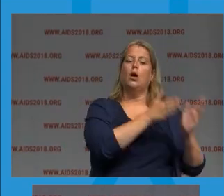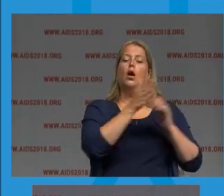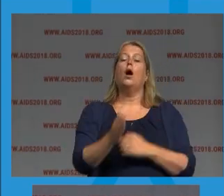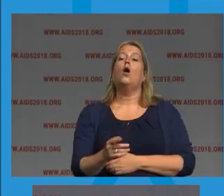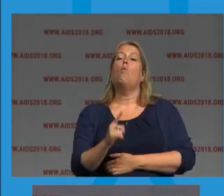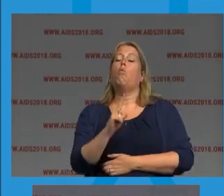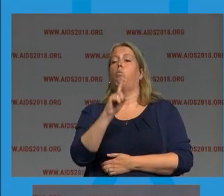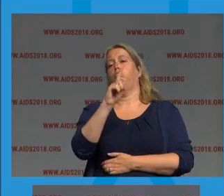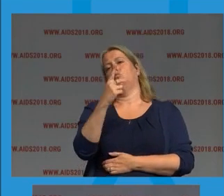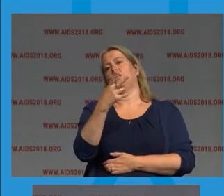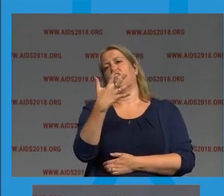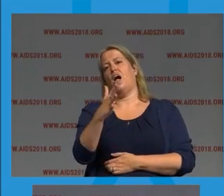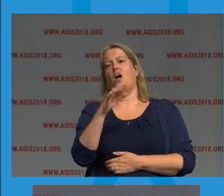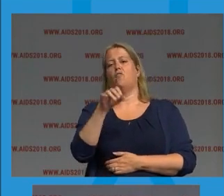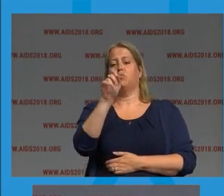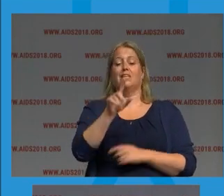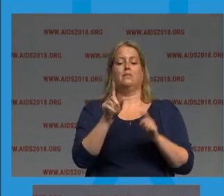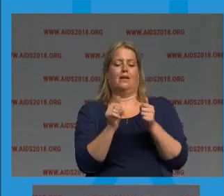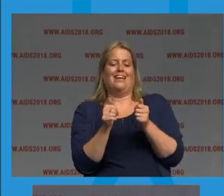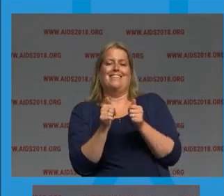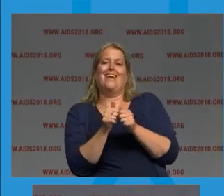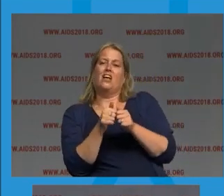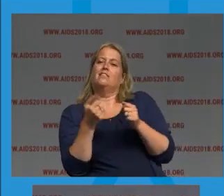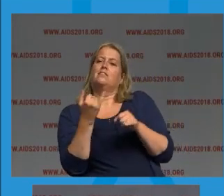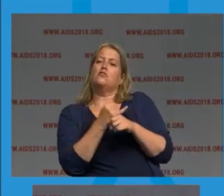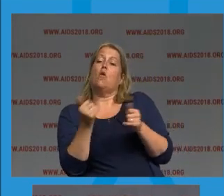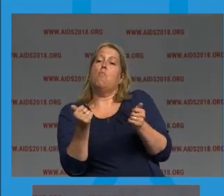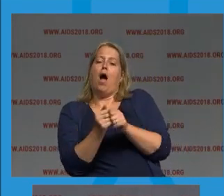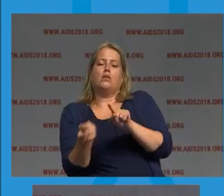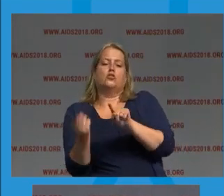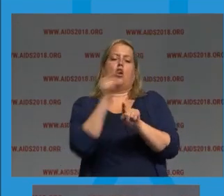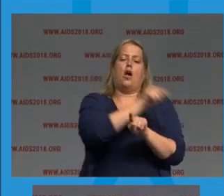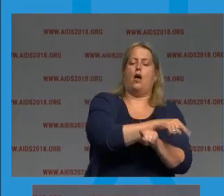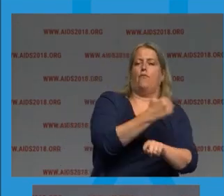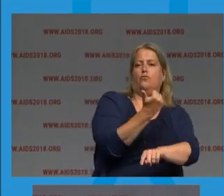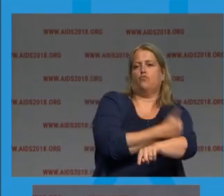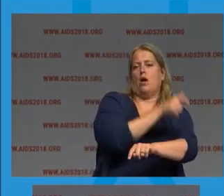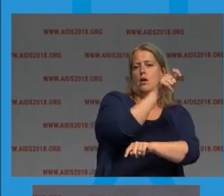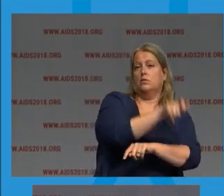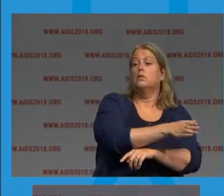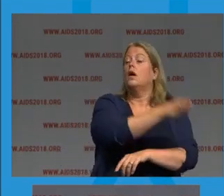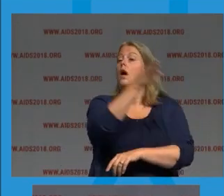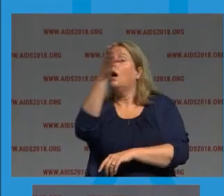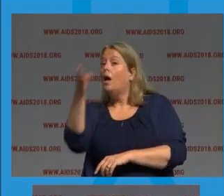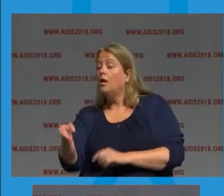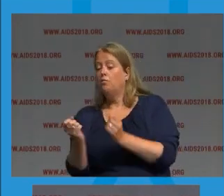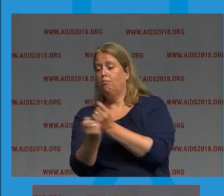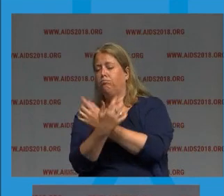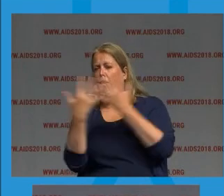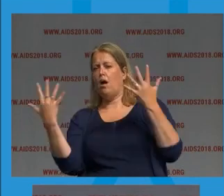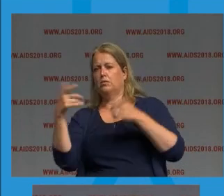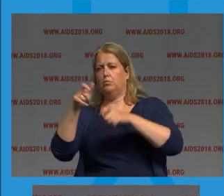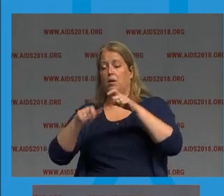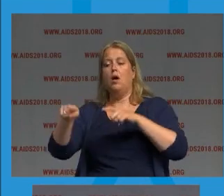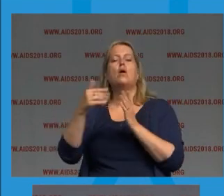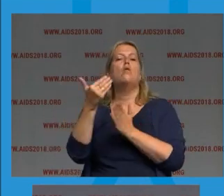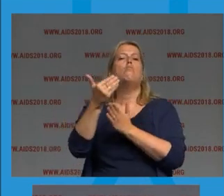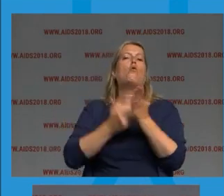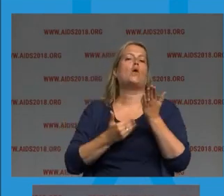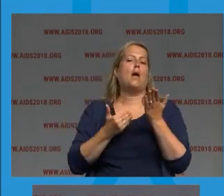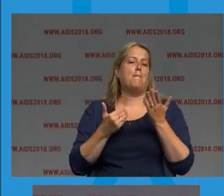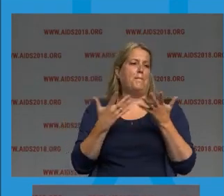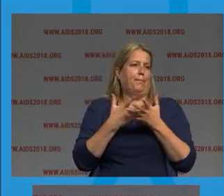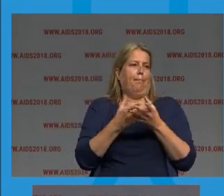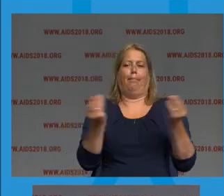people who are sexual partners of people who inject drugs. And then, of course, there is a large number of people who, because programs have disappeared, no longer